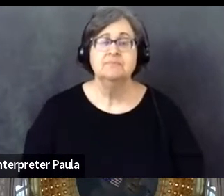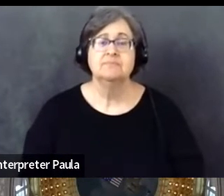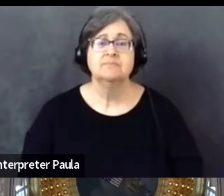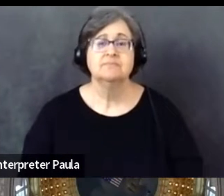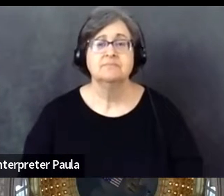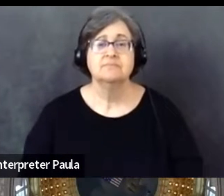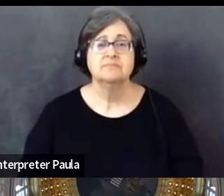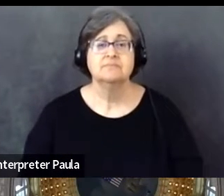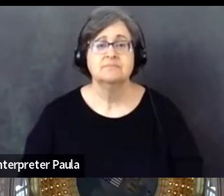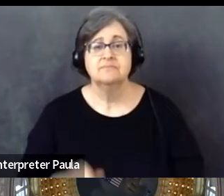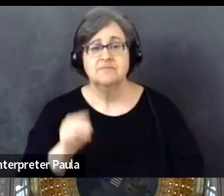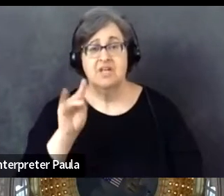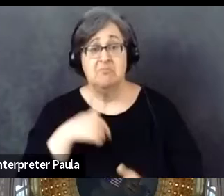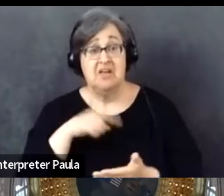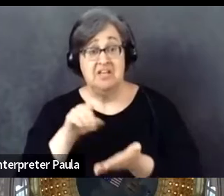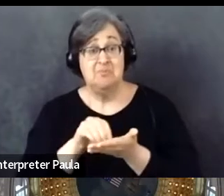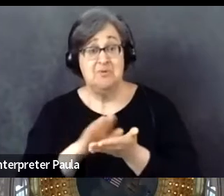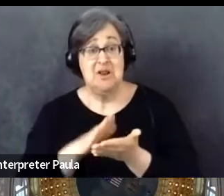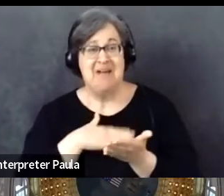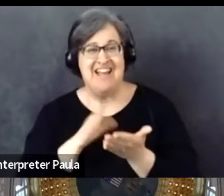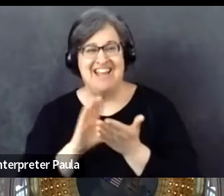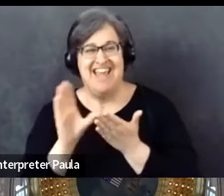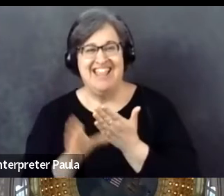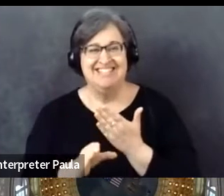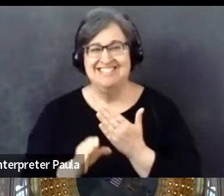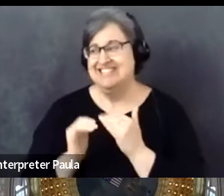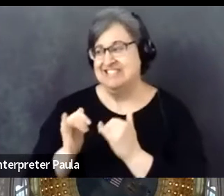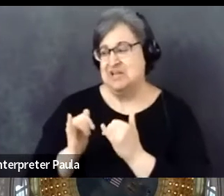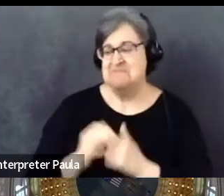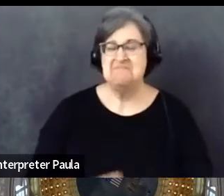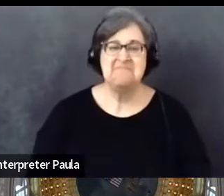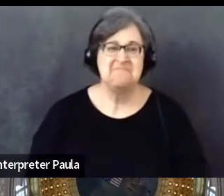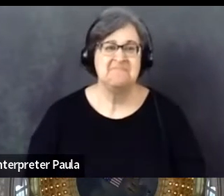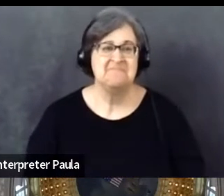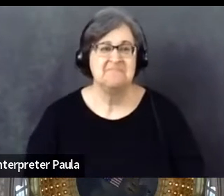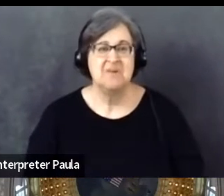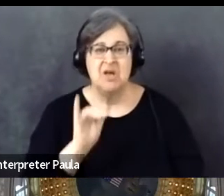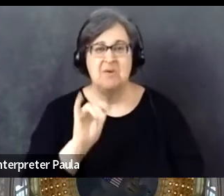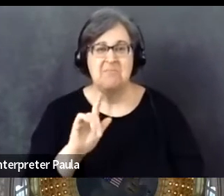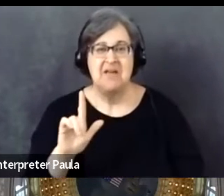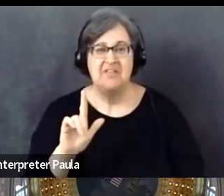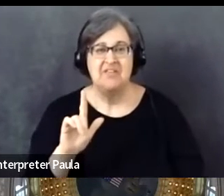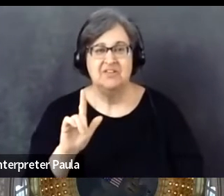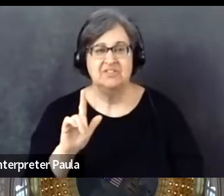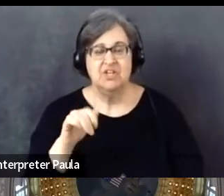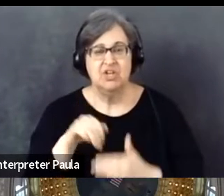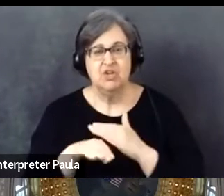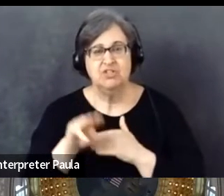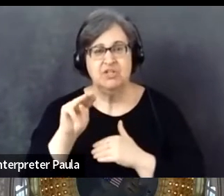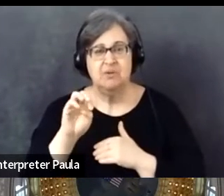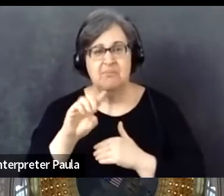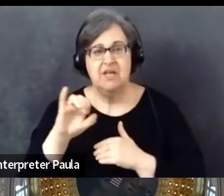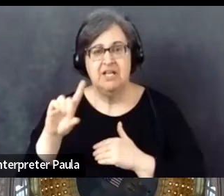I probably better get that on my calendar, Bill. Yeah, same here. I get into that Medicaid website in there